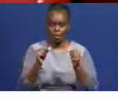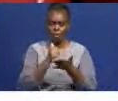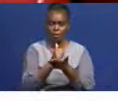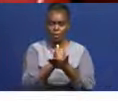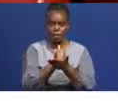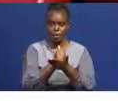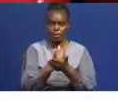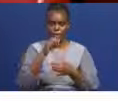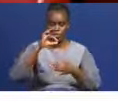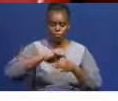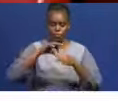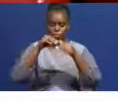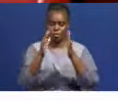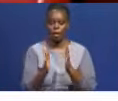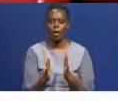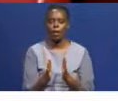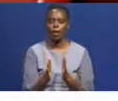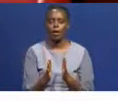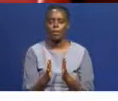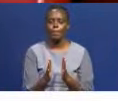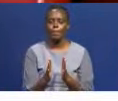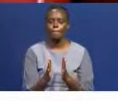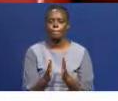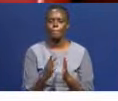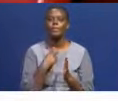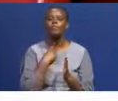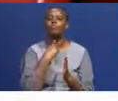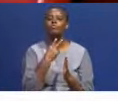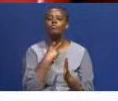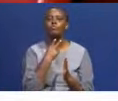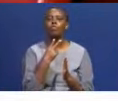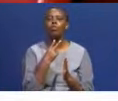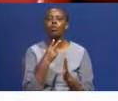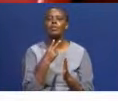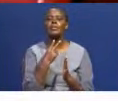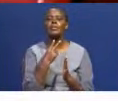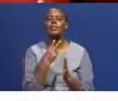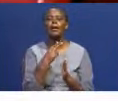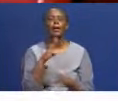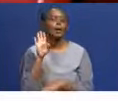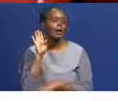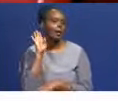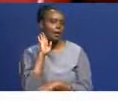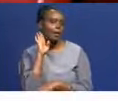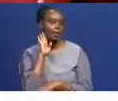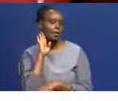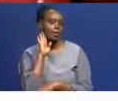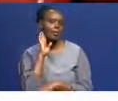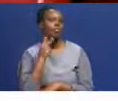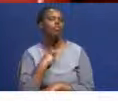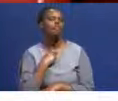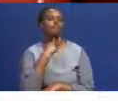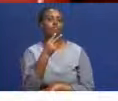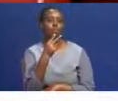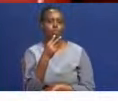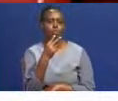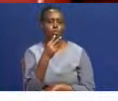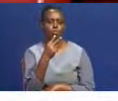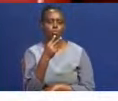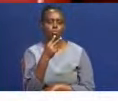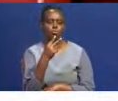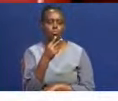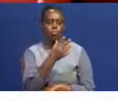Register as voters, all of you. The voice that we had, your voice that we had, it will be more